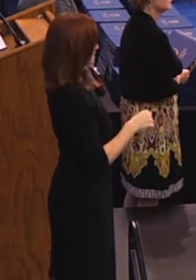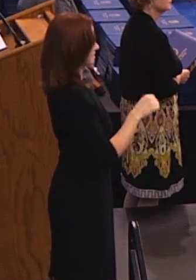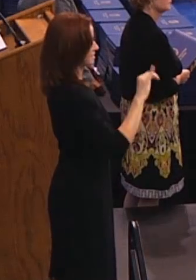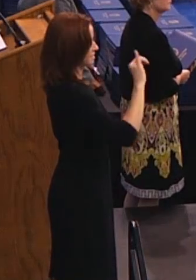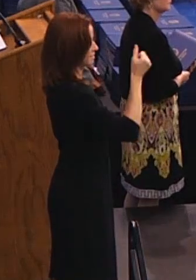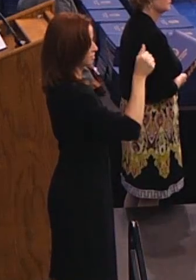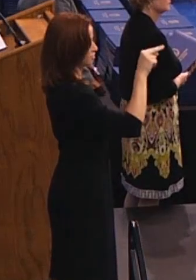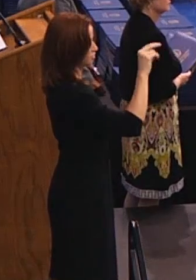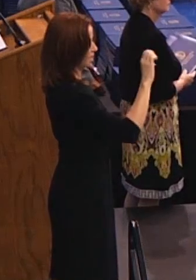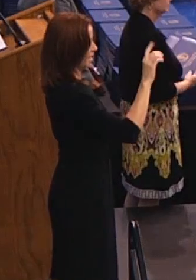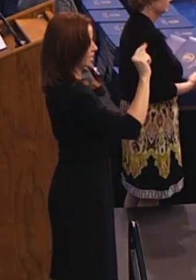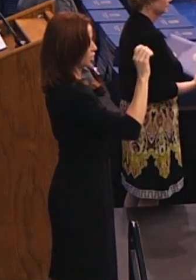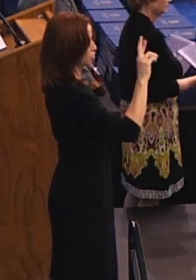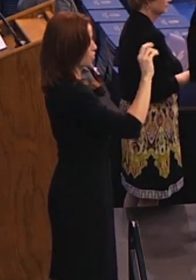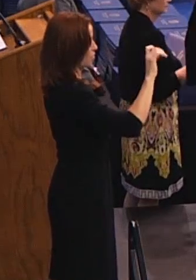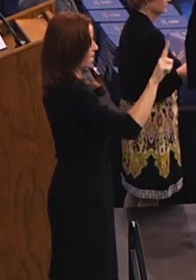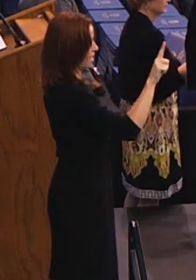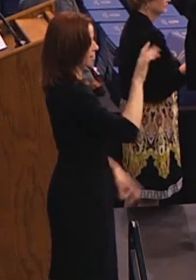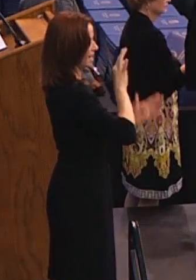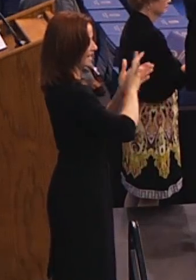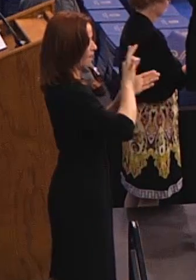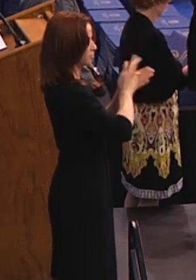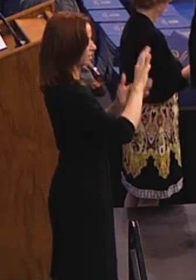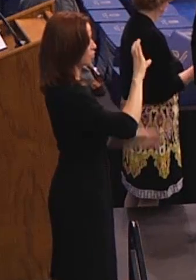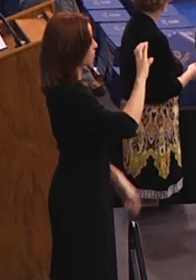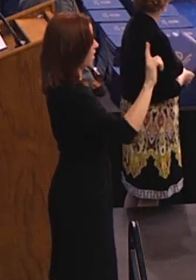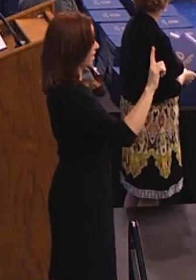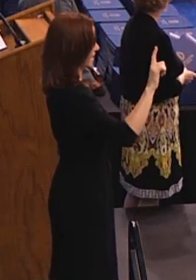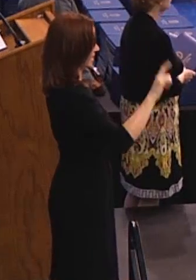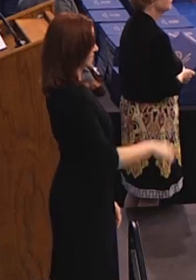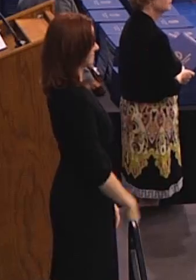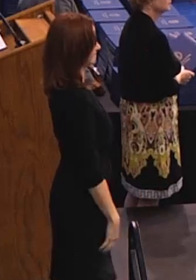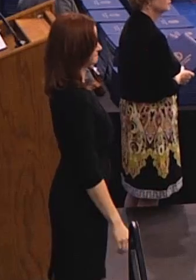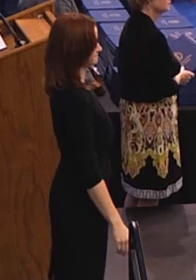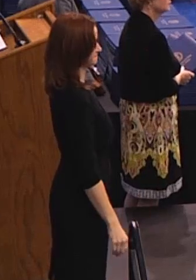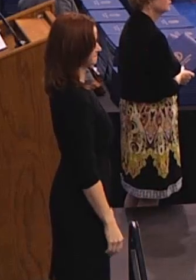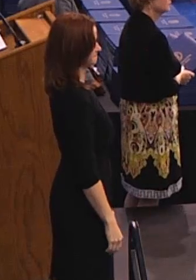Jan Angela Terrell, Accounting, cum laude.